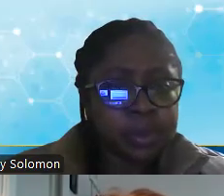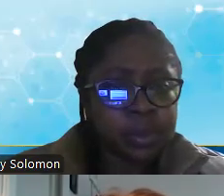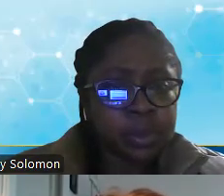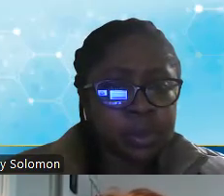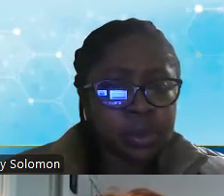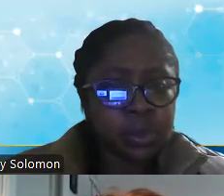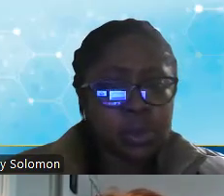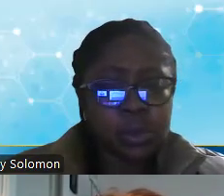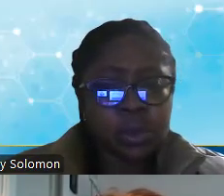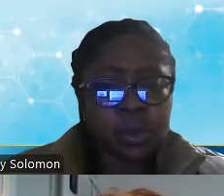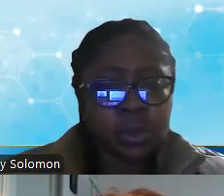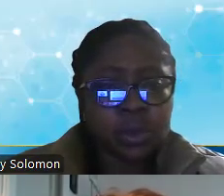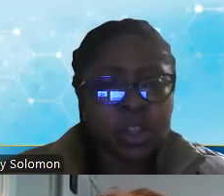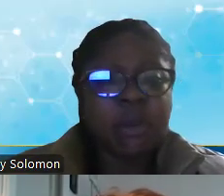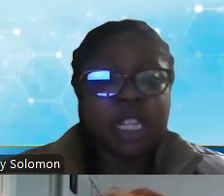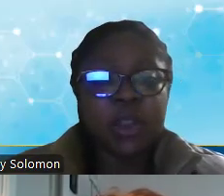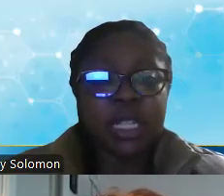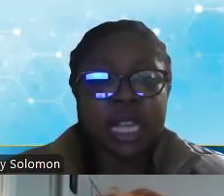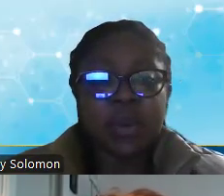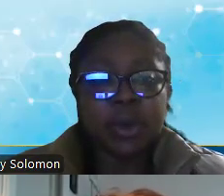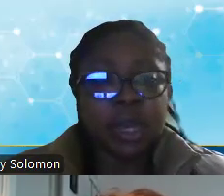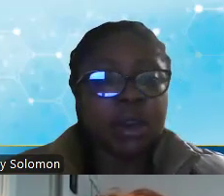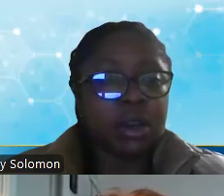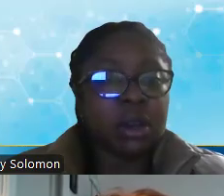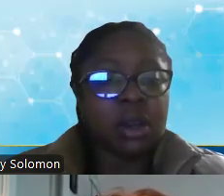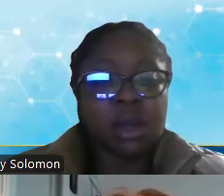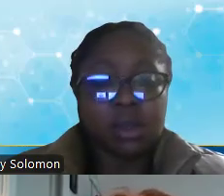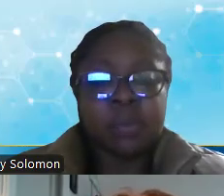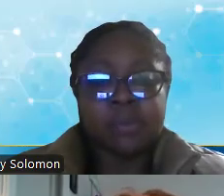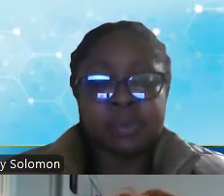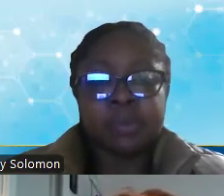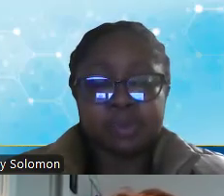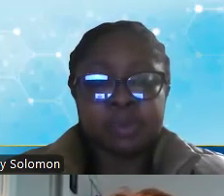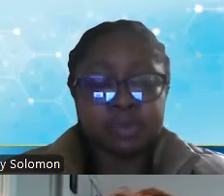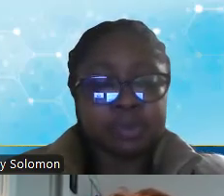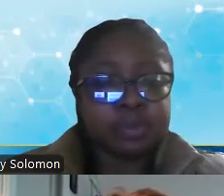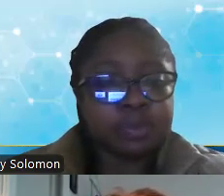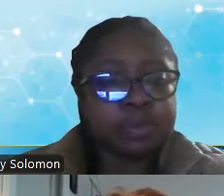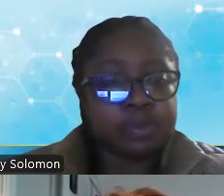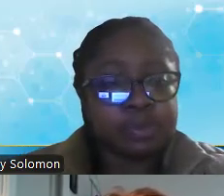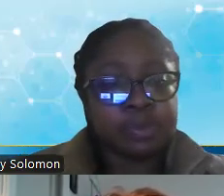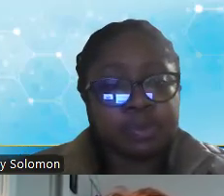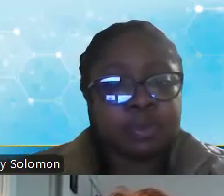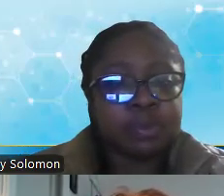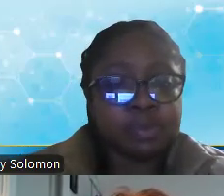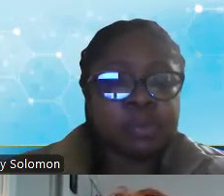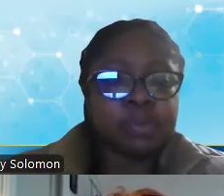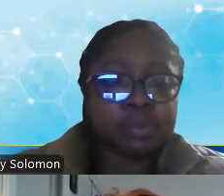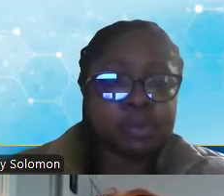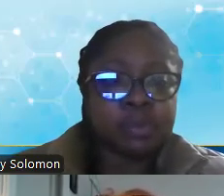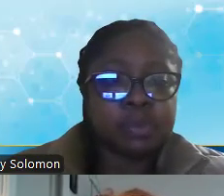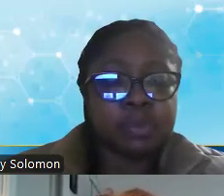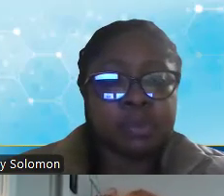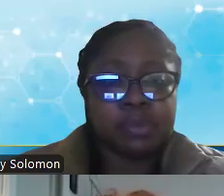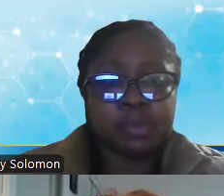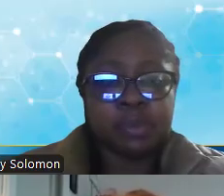There it goes. Okay. So that was another example there. Yeah, right. And the 30 days, I mean, that's the flexibility. We have to be